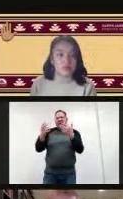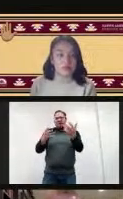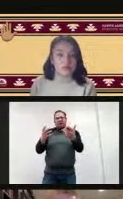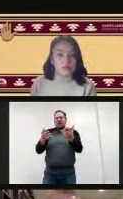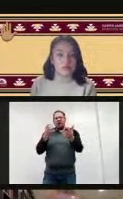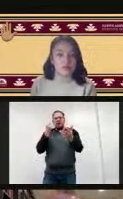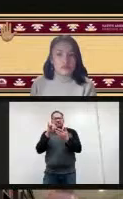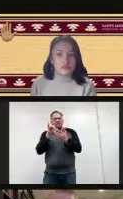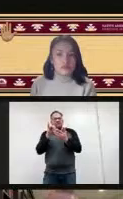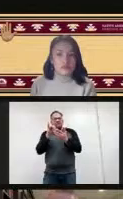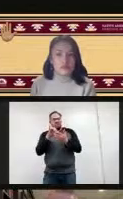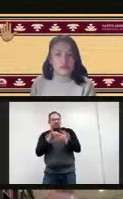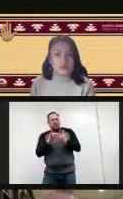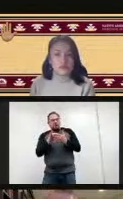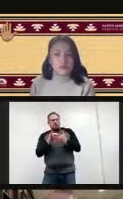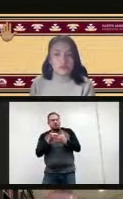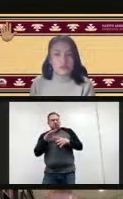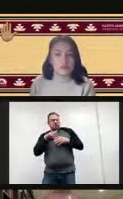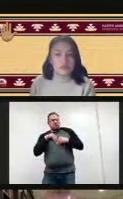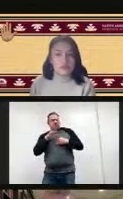your intent.